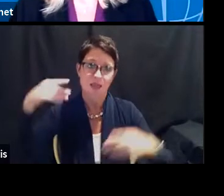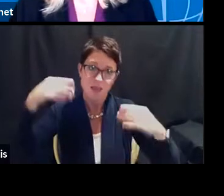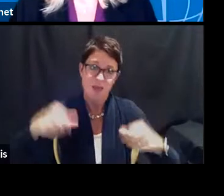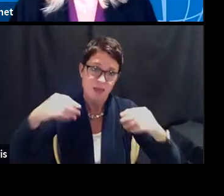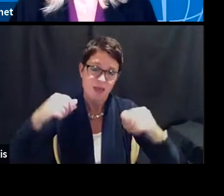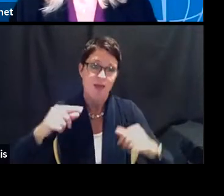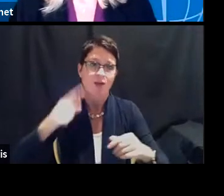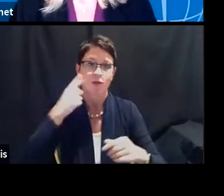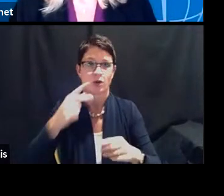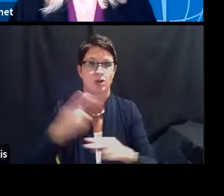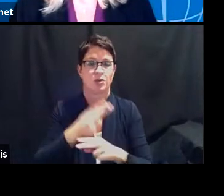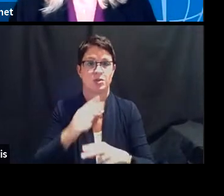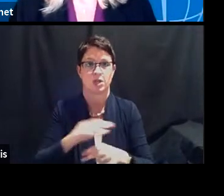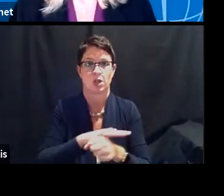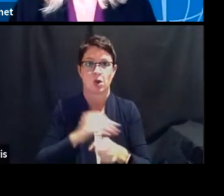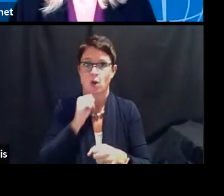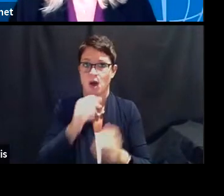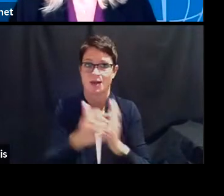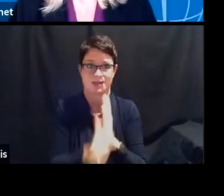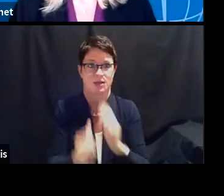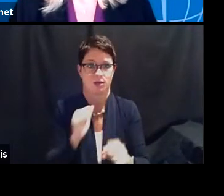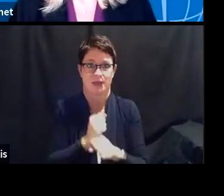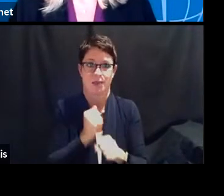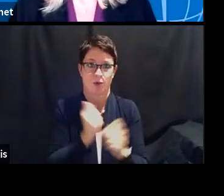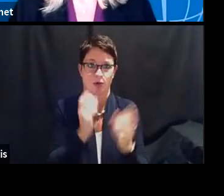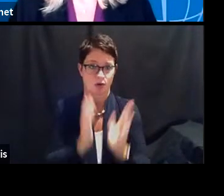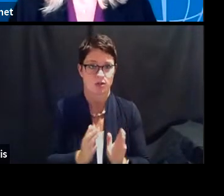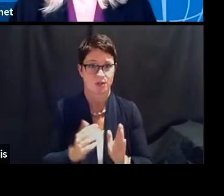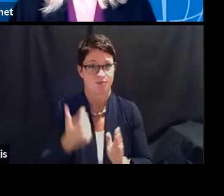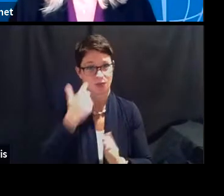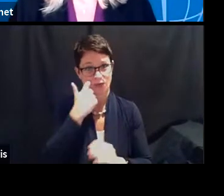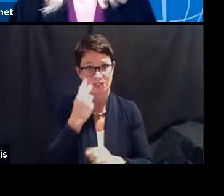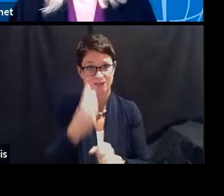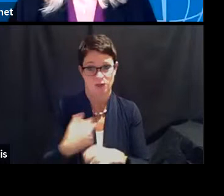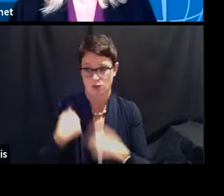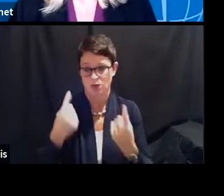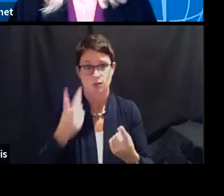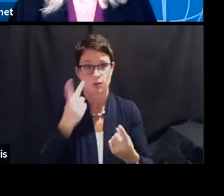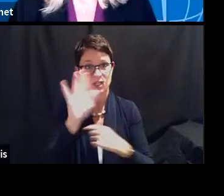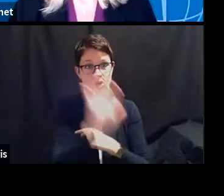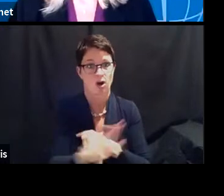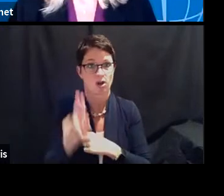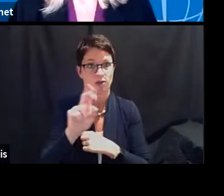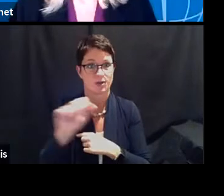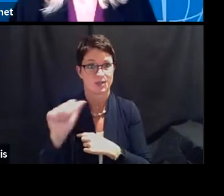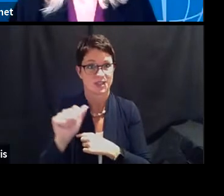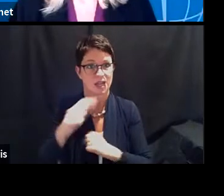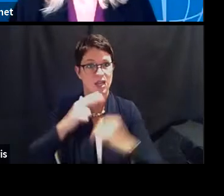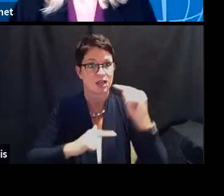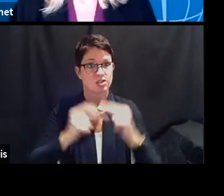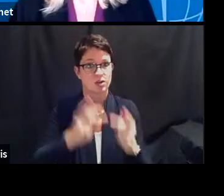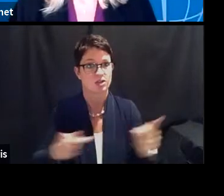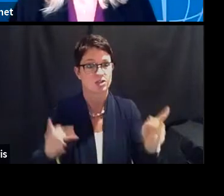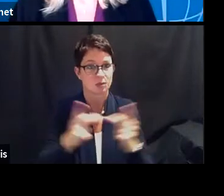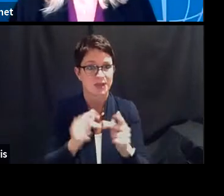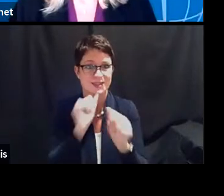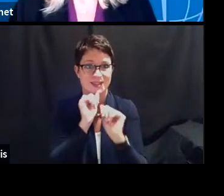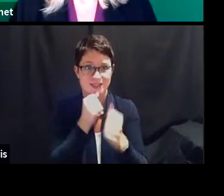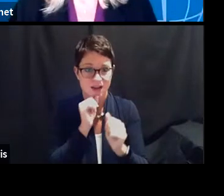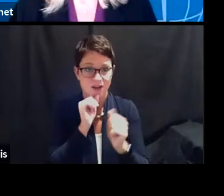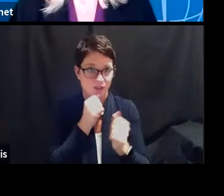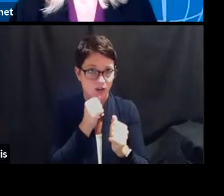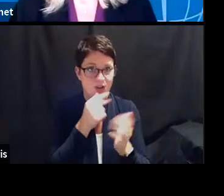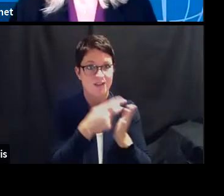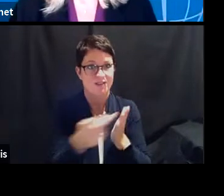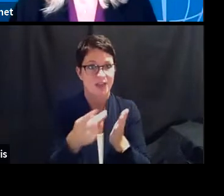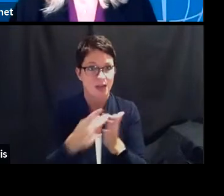unskilled labor. These past couple of years, we've seen around the country several construction sites that suffered catastrophic failures